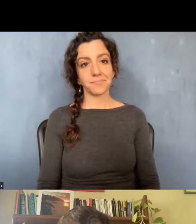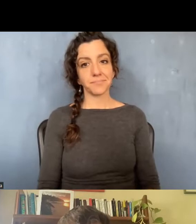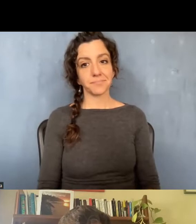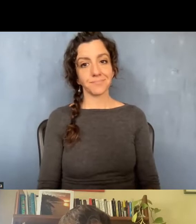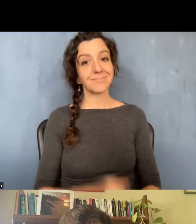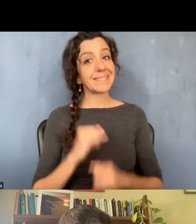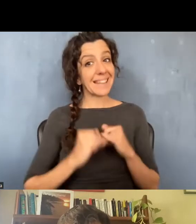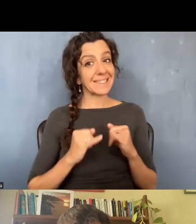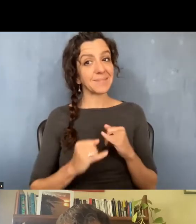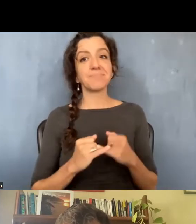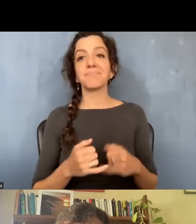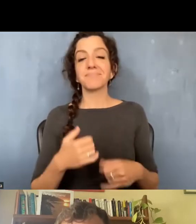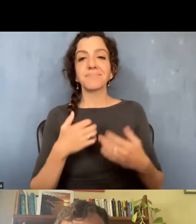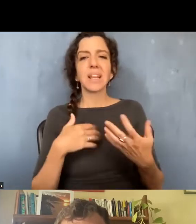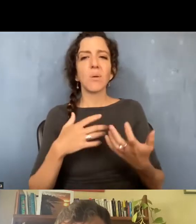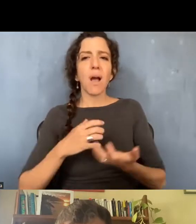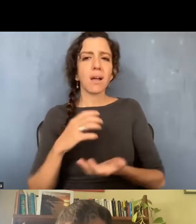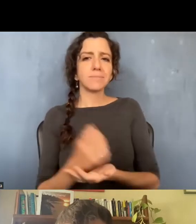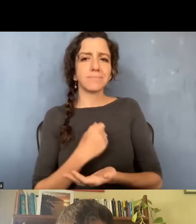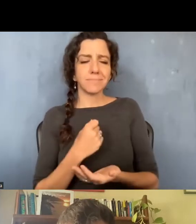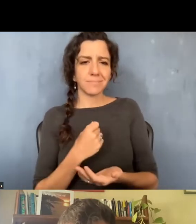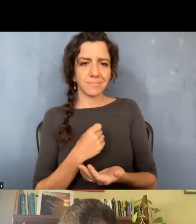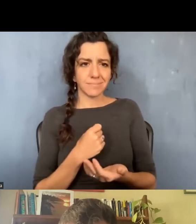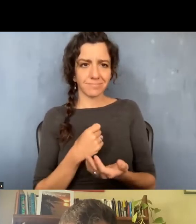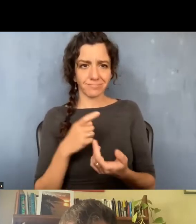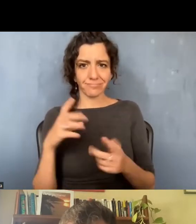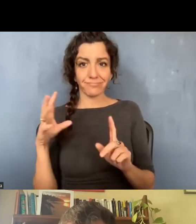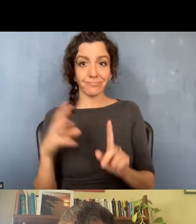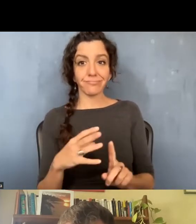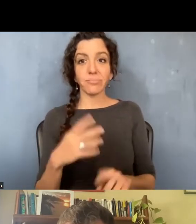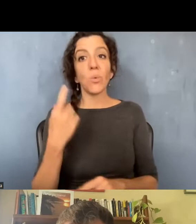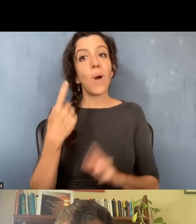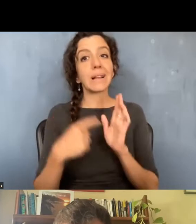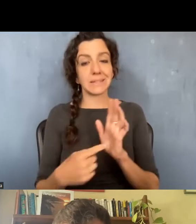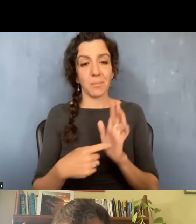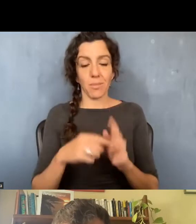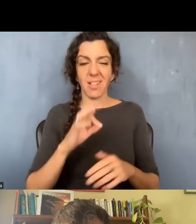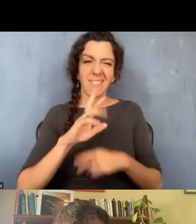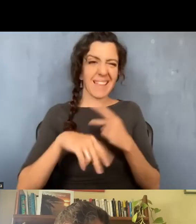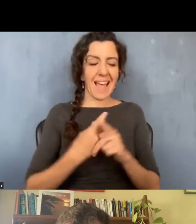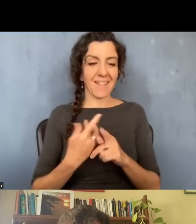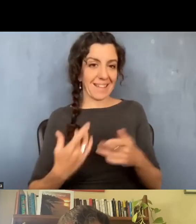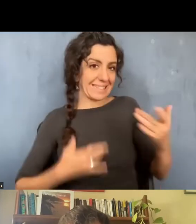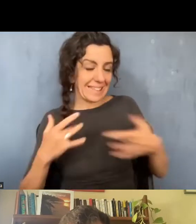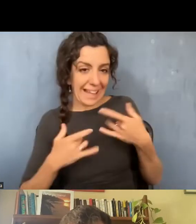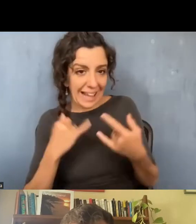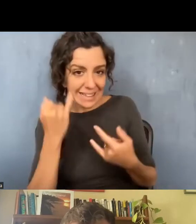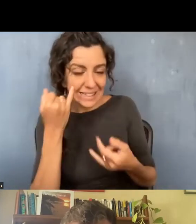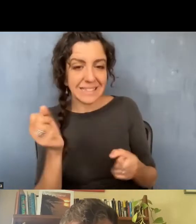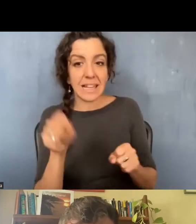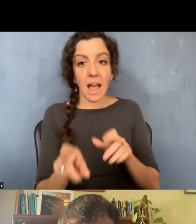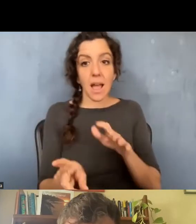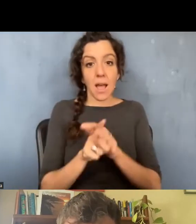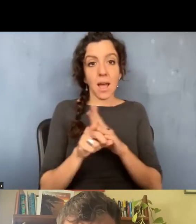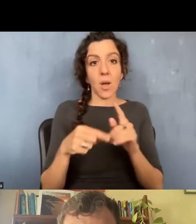Lastly, we just want to take a moment to highlight an example of the types of exciting ideas that can emerge when